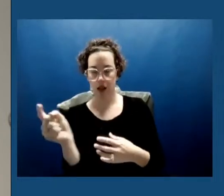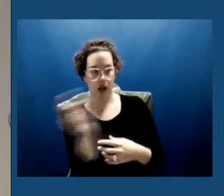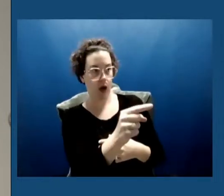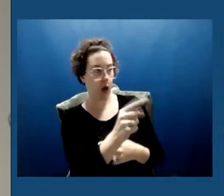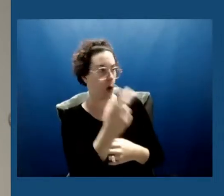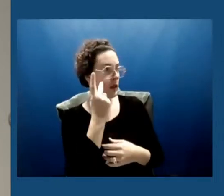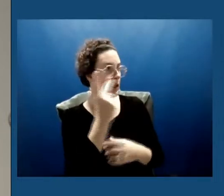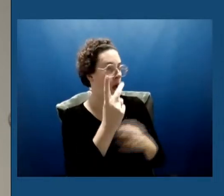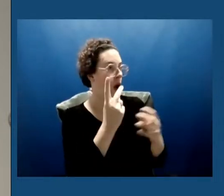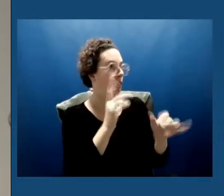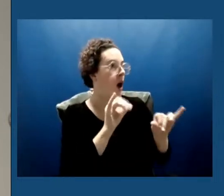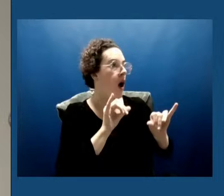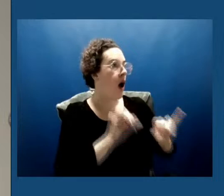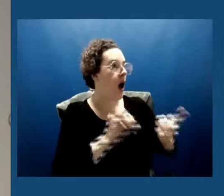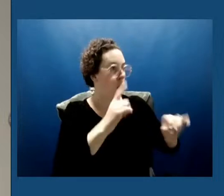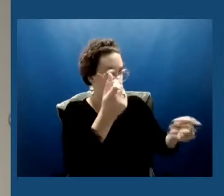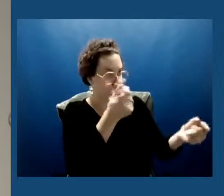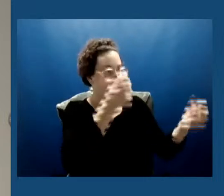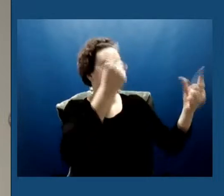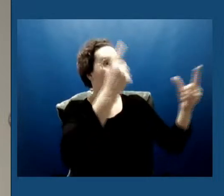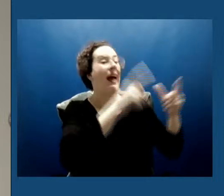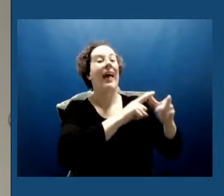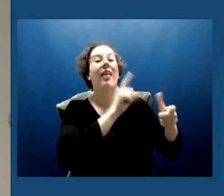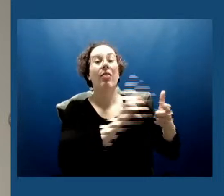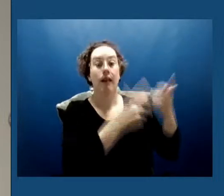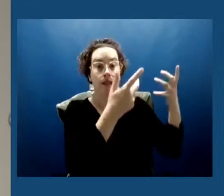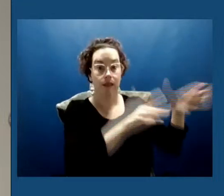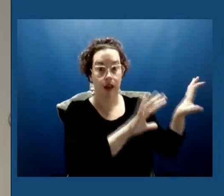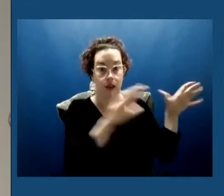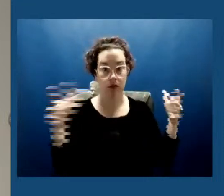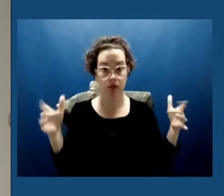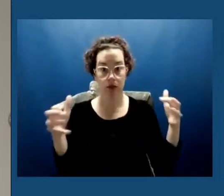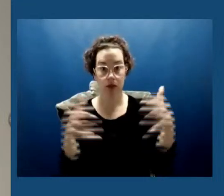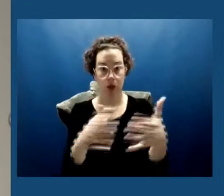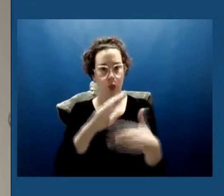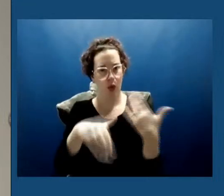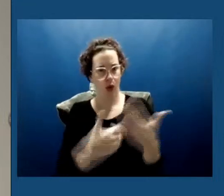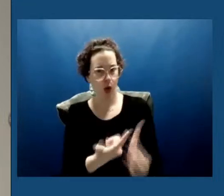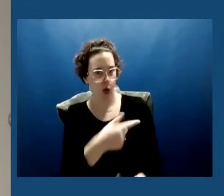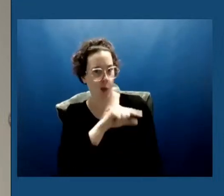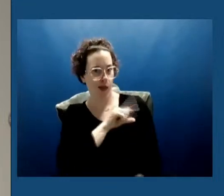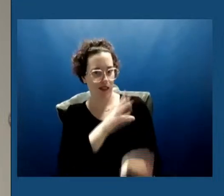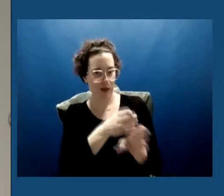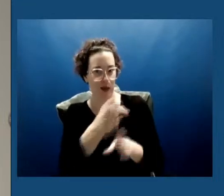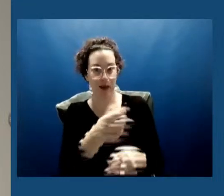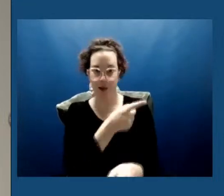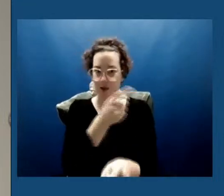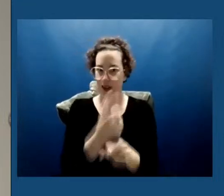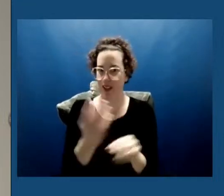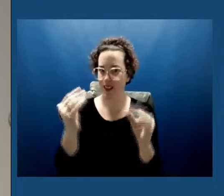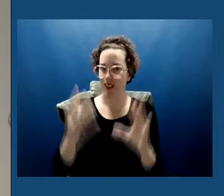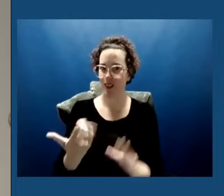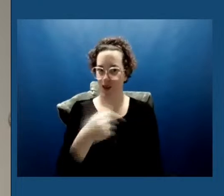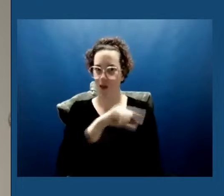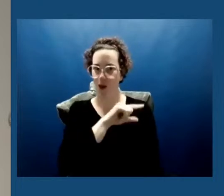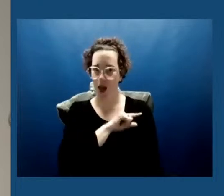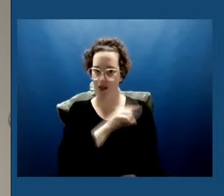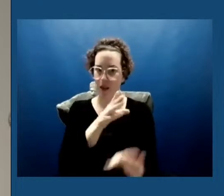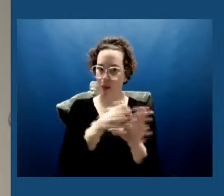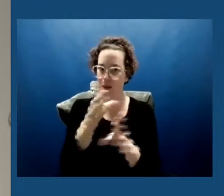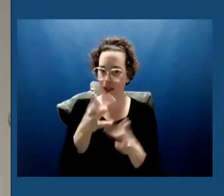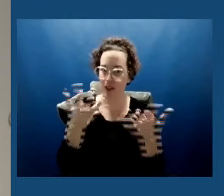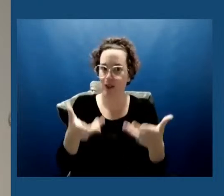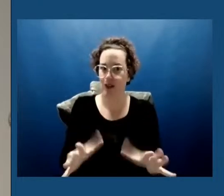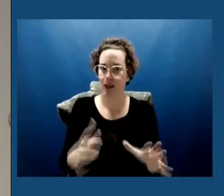about, but then let them sit together, because we're all qualified professionals. Teachers are qualified professionals. I can't invest